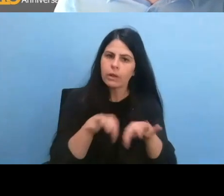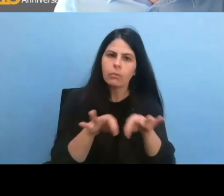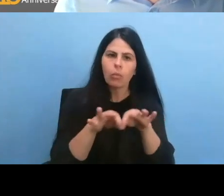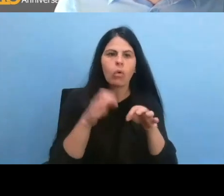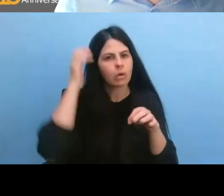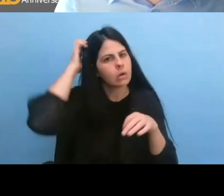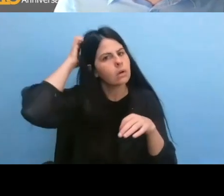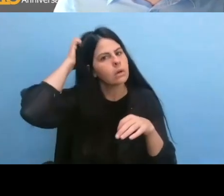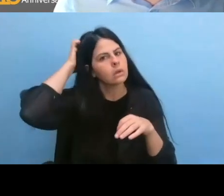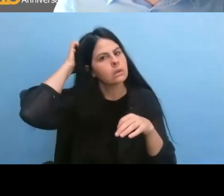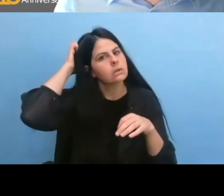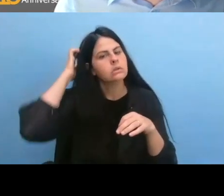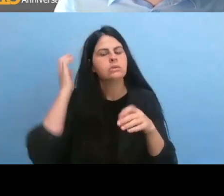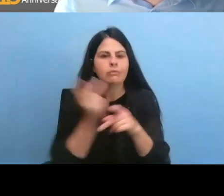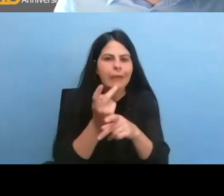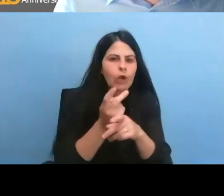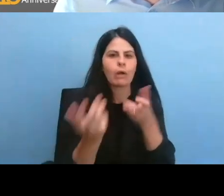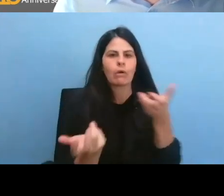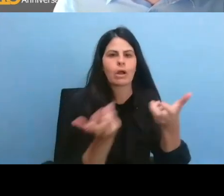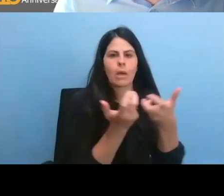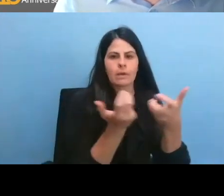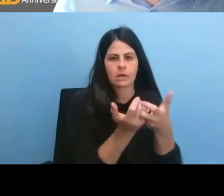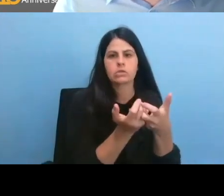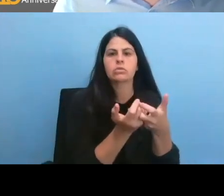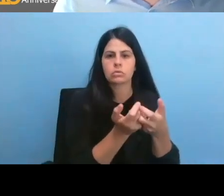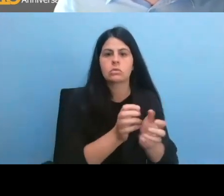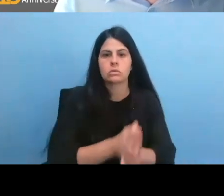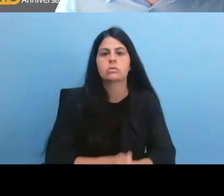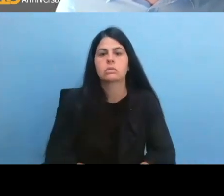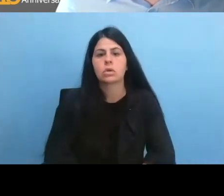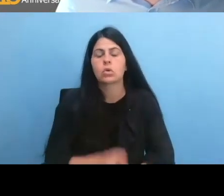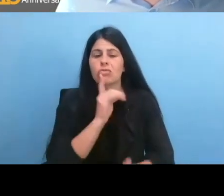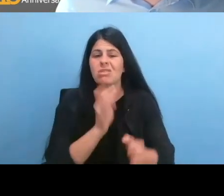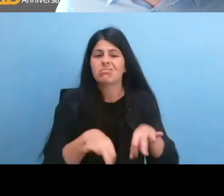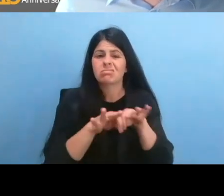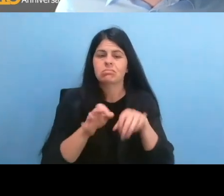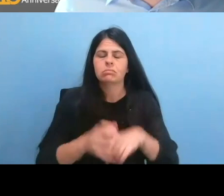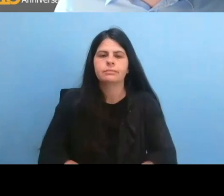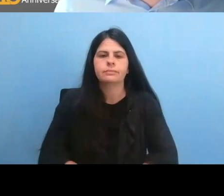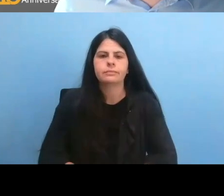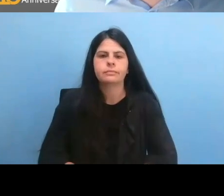and supported once you have made a disclosure is also incredibly key.